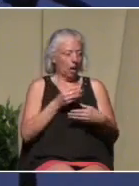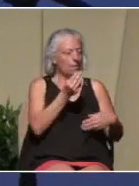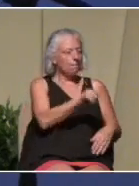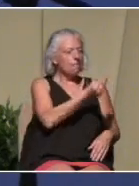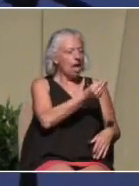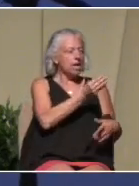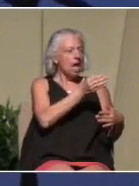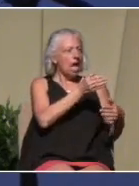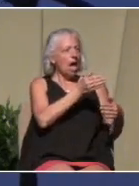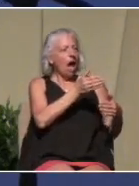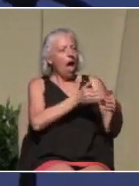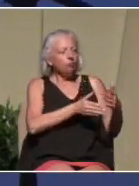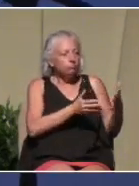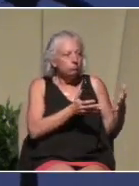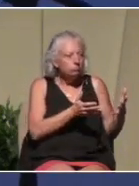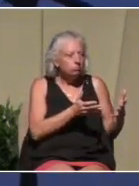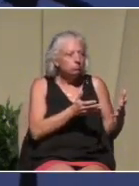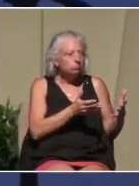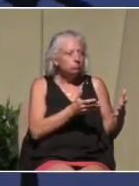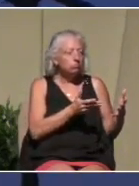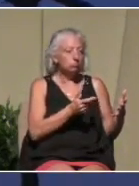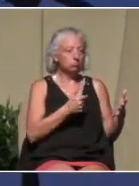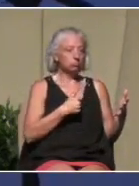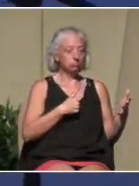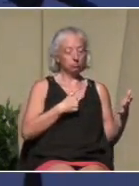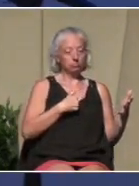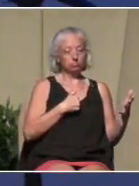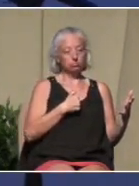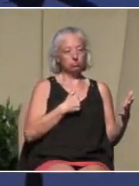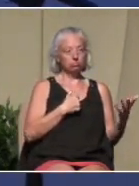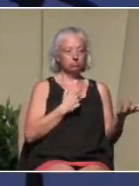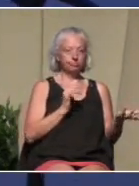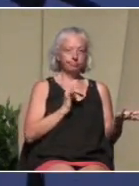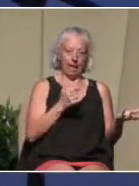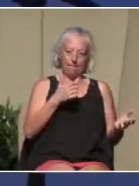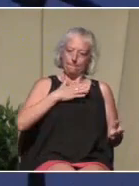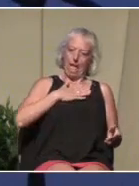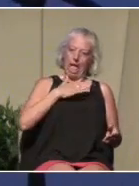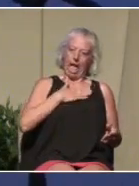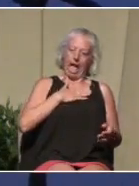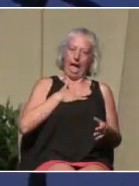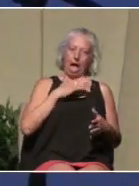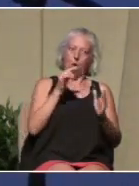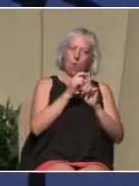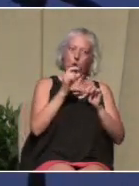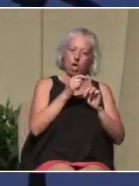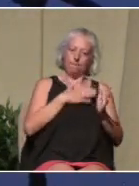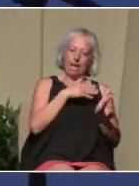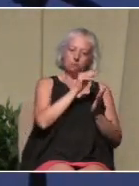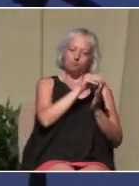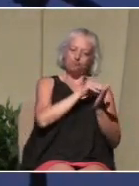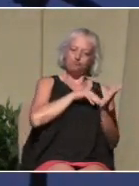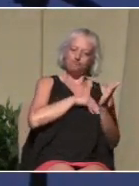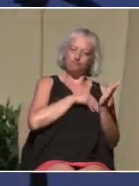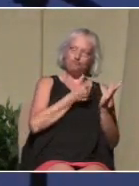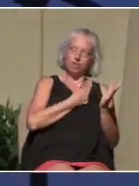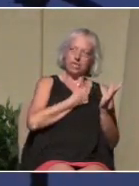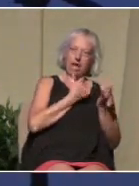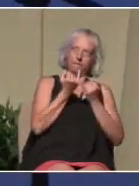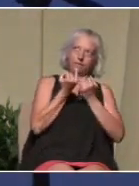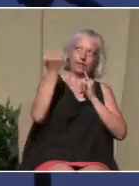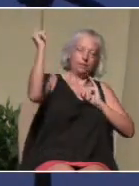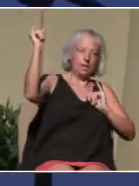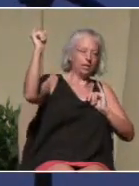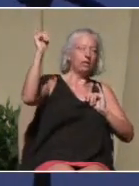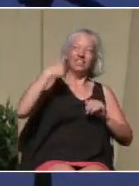I realized I was acting as if this sermon was mine to write all on my own. And I